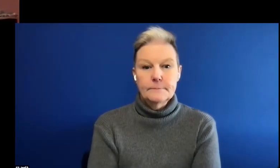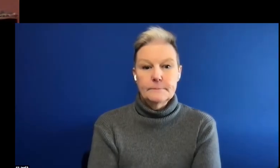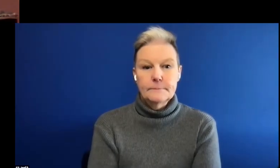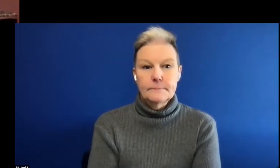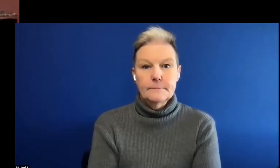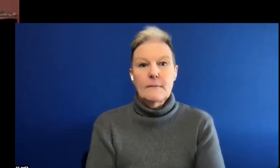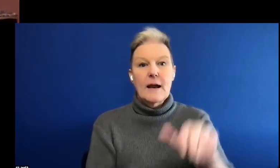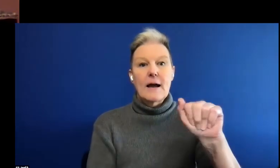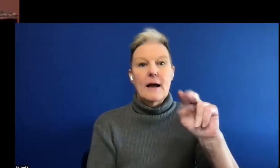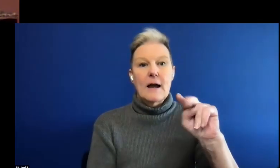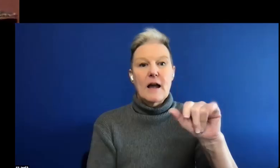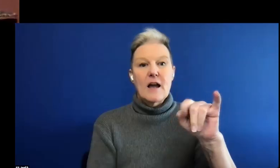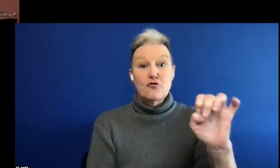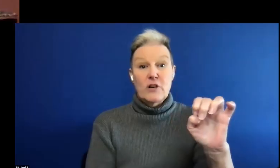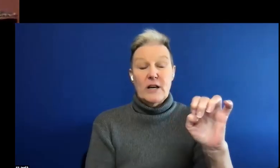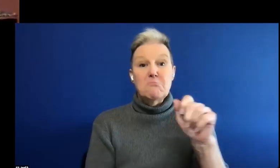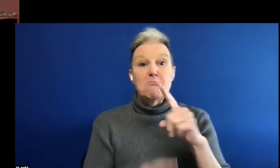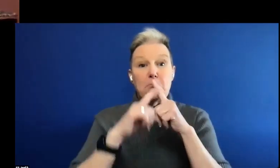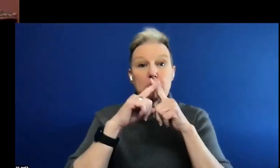Okay, Angie, go ahead and unmute yourself.